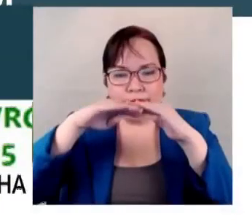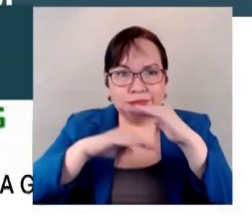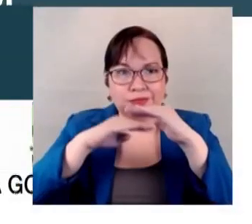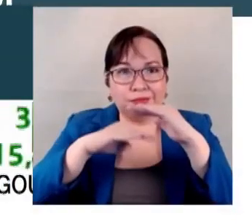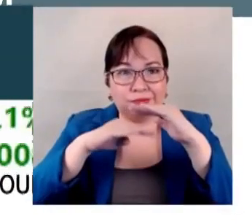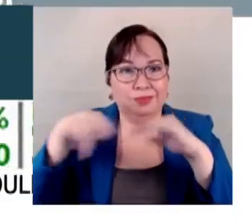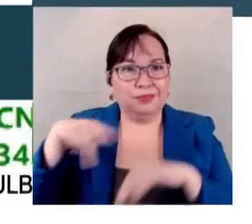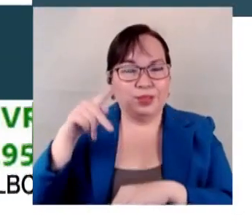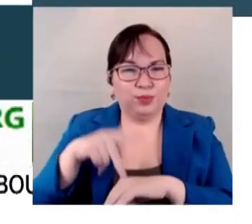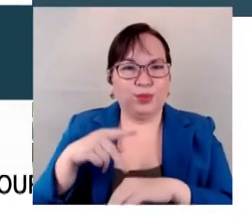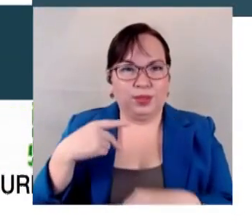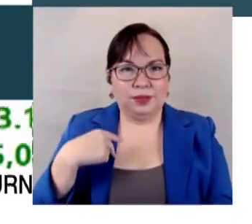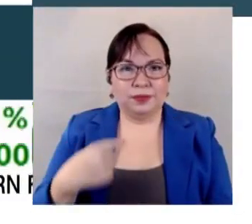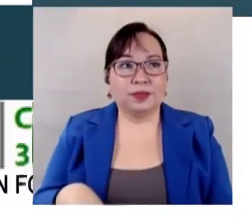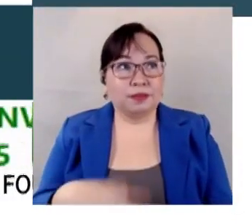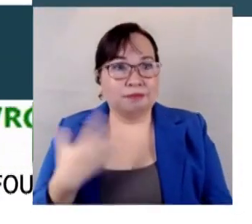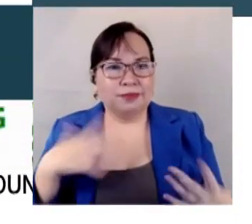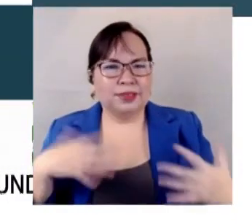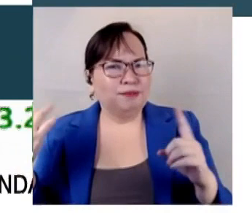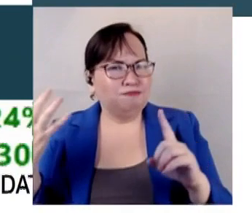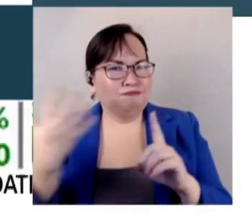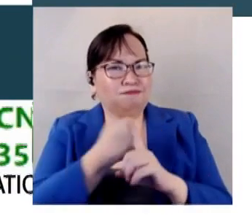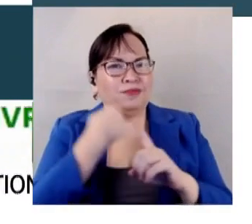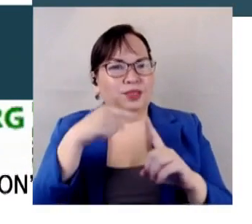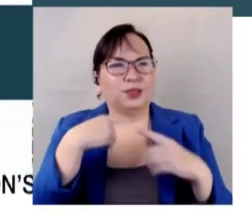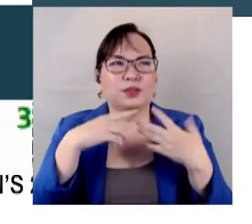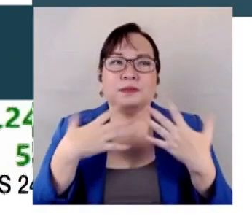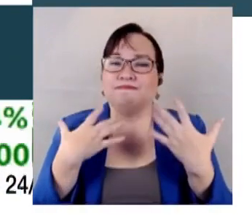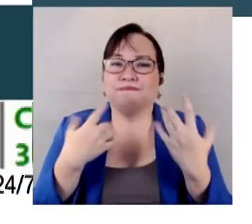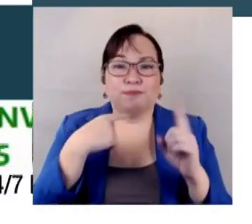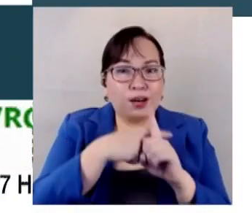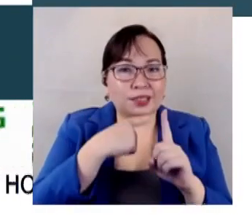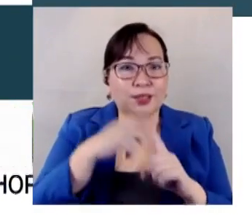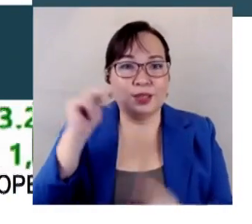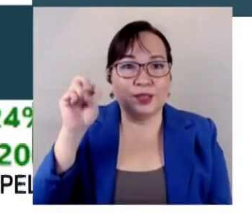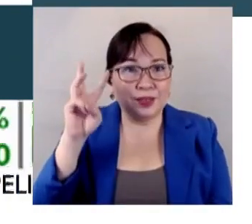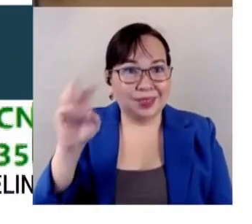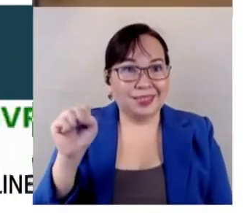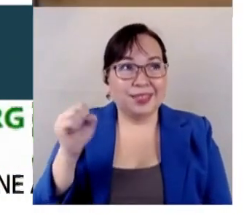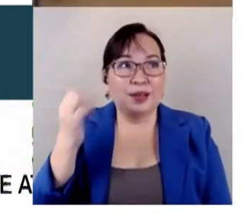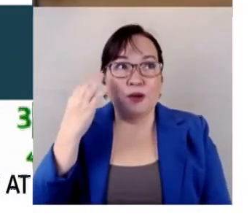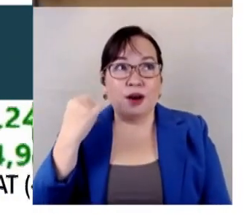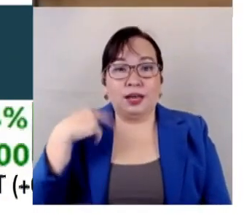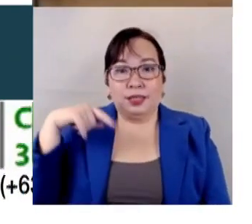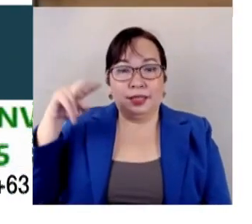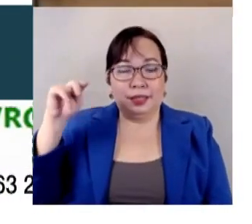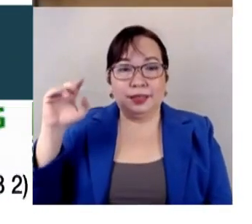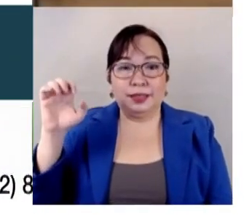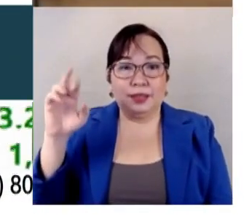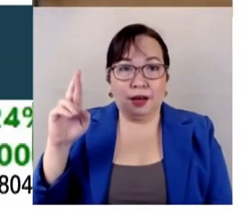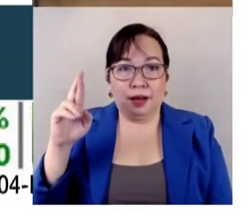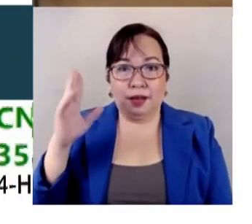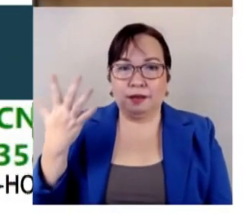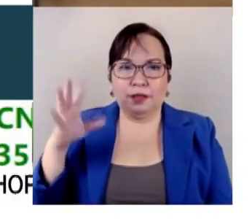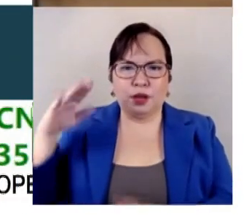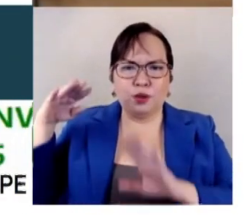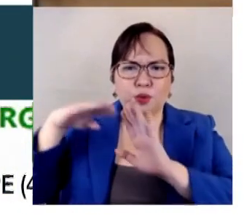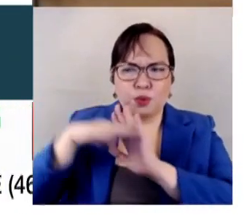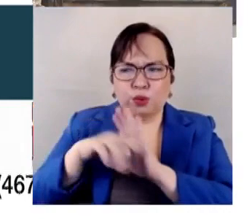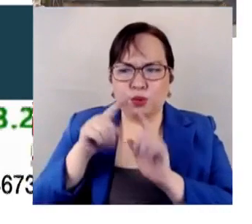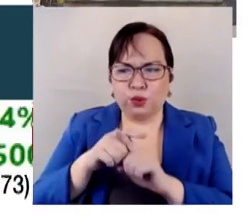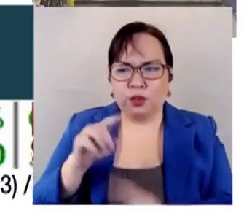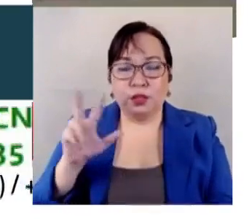This is a milestone. It's actually even better because in the NCR, the positivity rate has dropped to